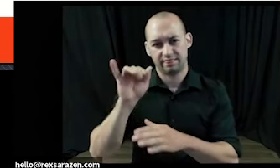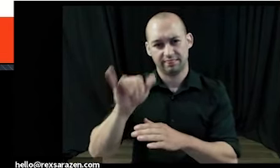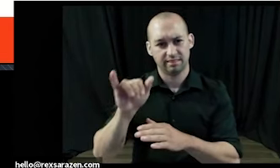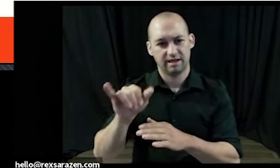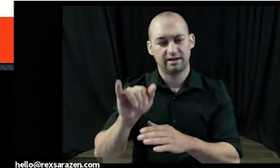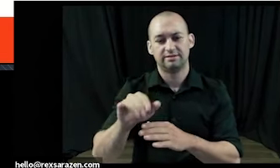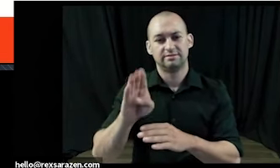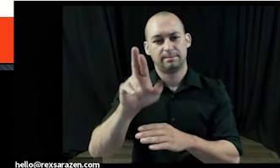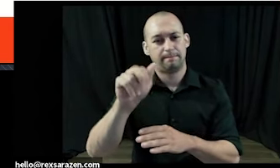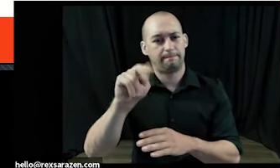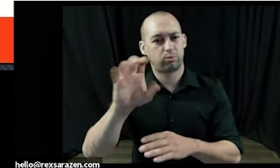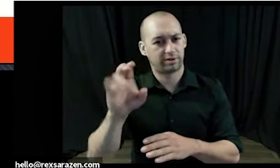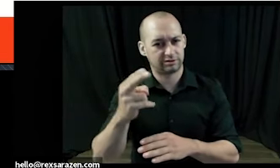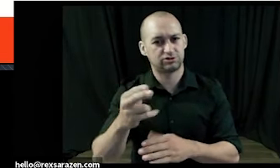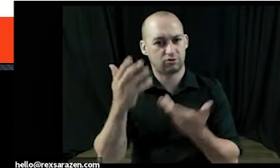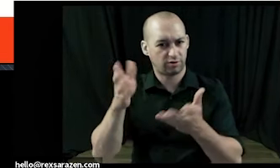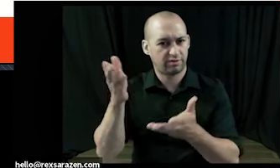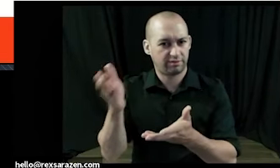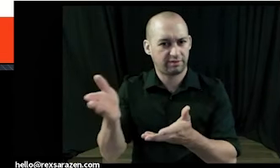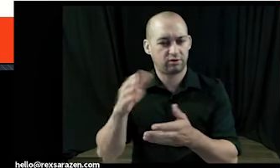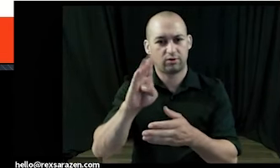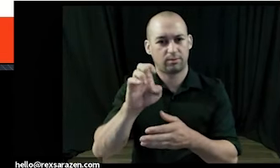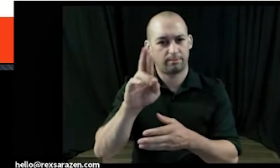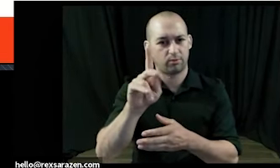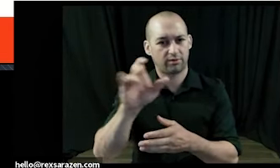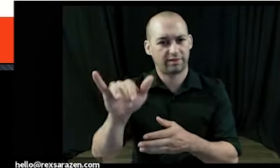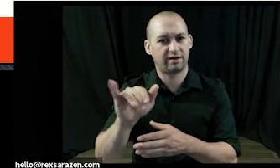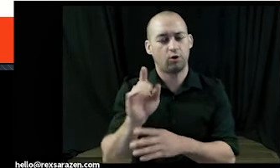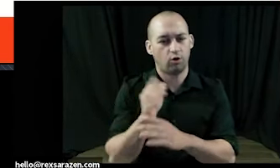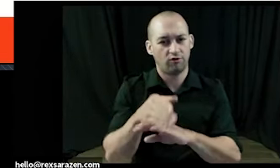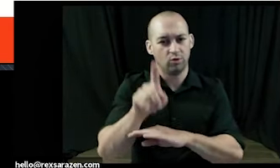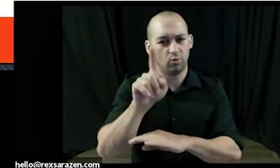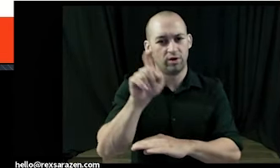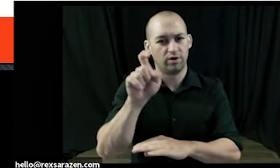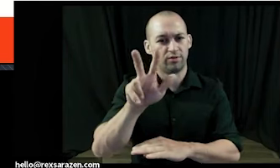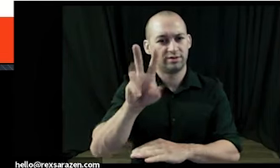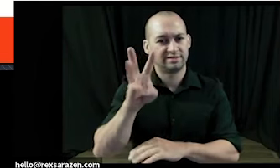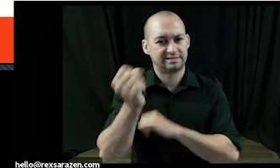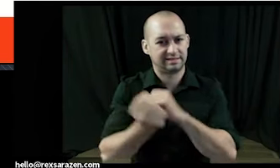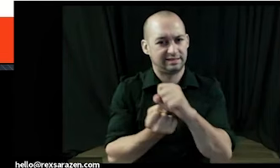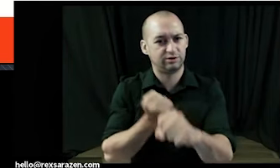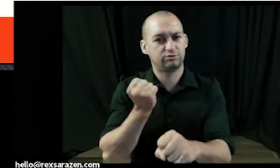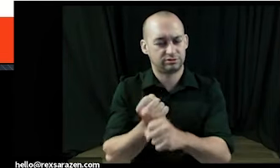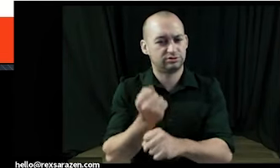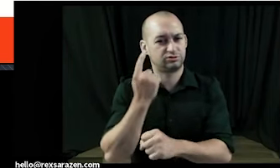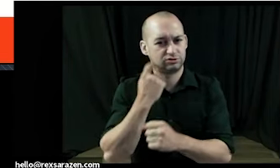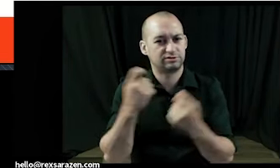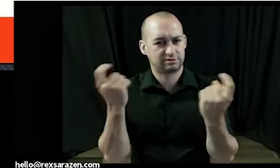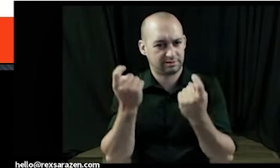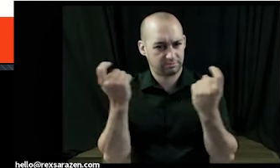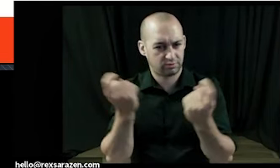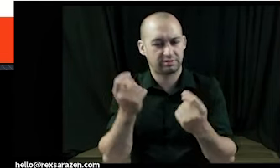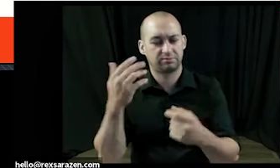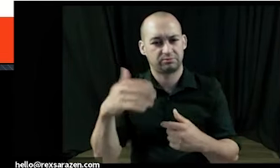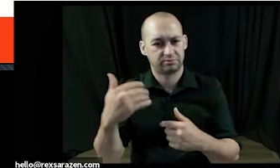Oakland has existed in Berkeley for 136 years. We just celebrated our anniversary. So we've spent a